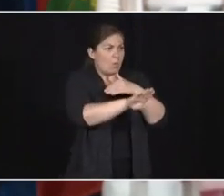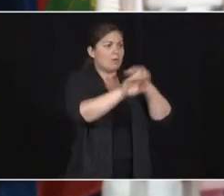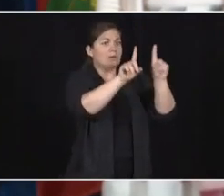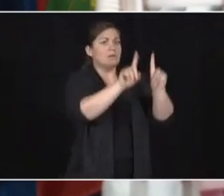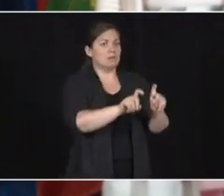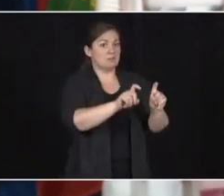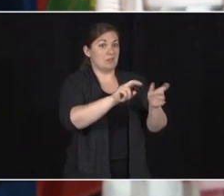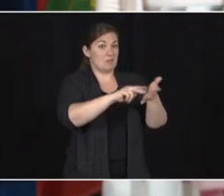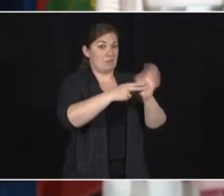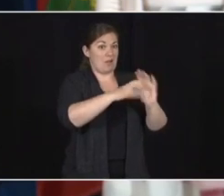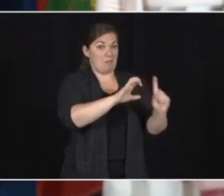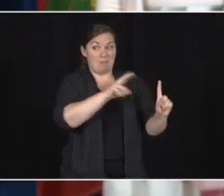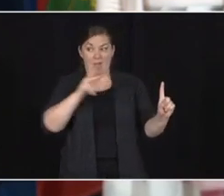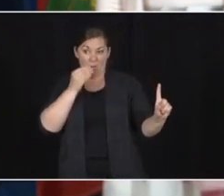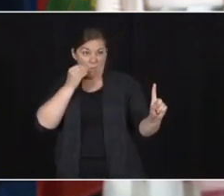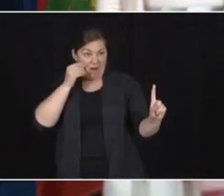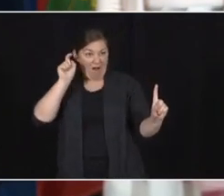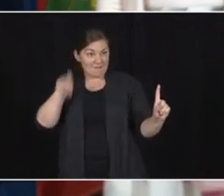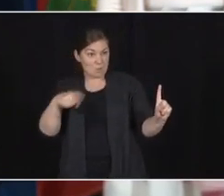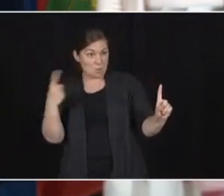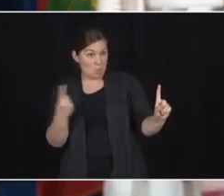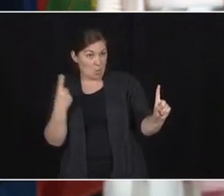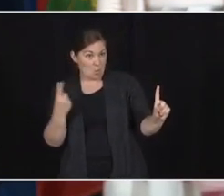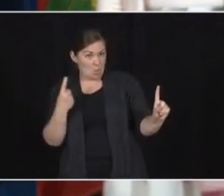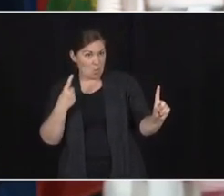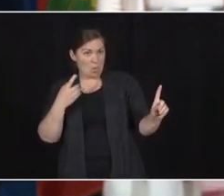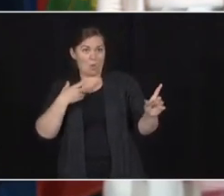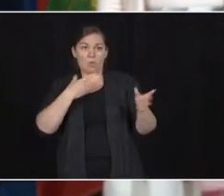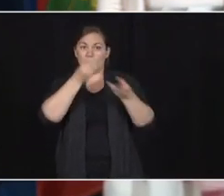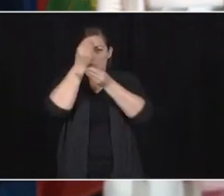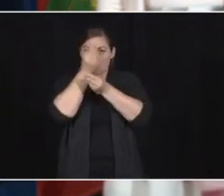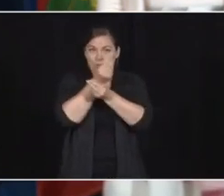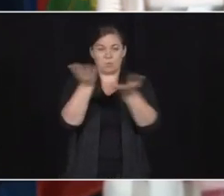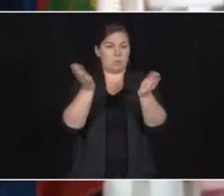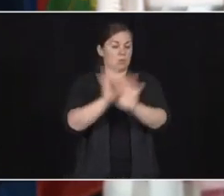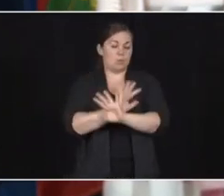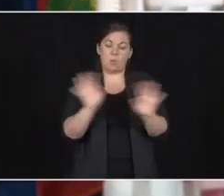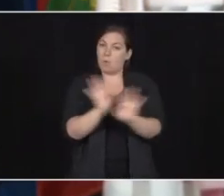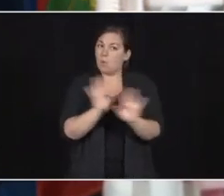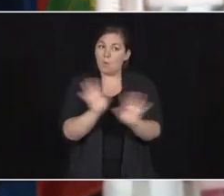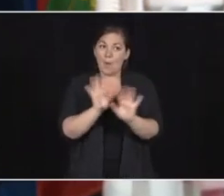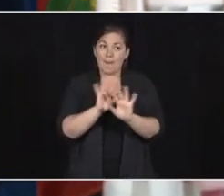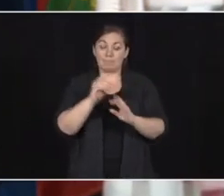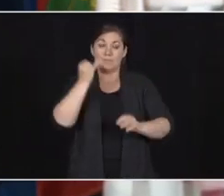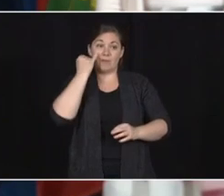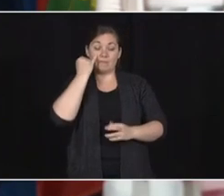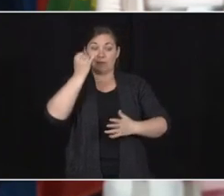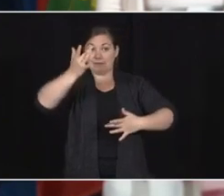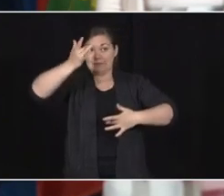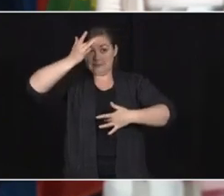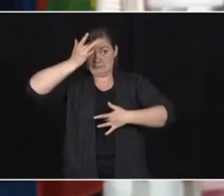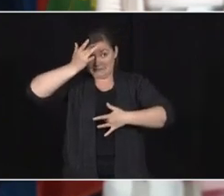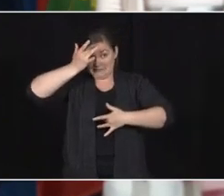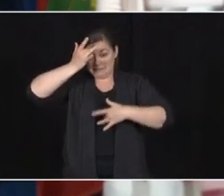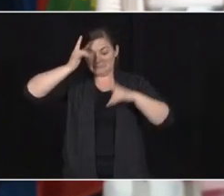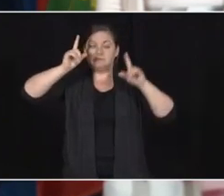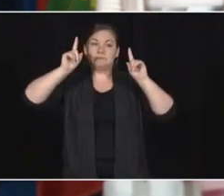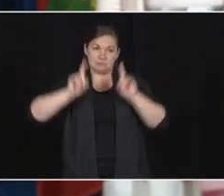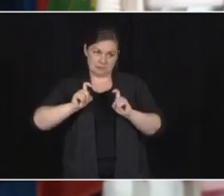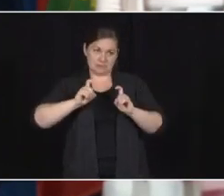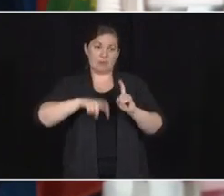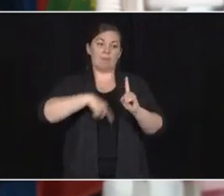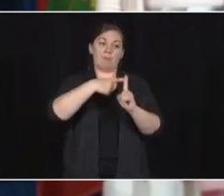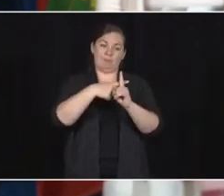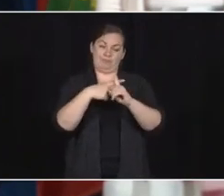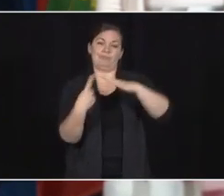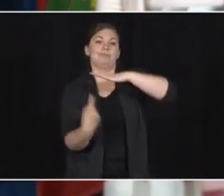talked to the doctors, and they're telling me no. You do have to self-quarantine. If you have symptoms, you get tested, obviously you have to self-quarantine.